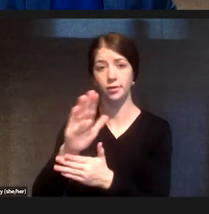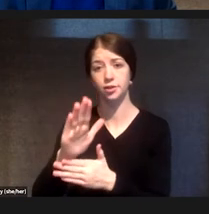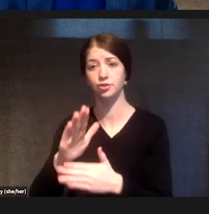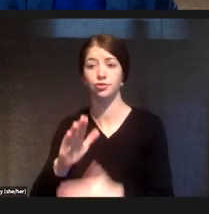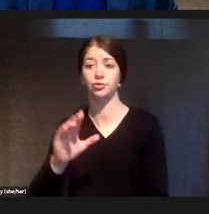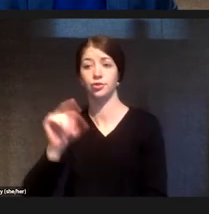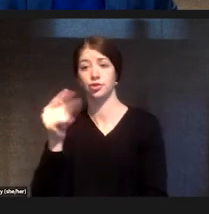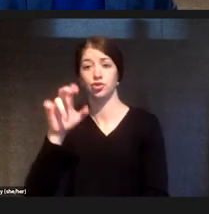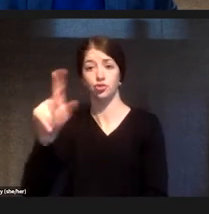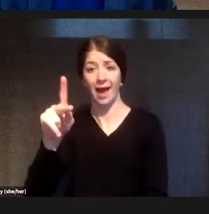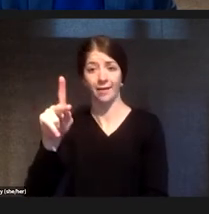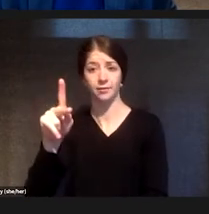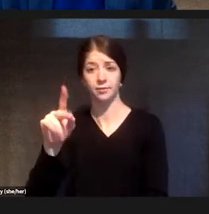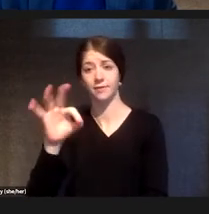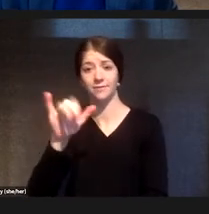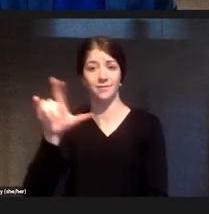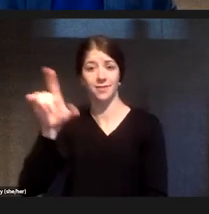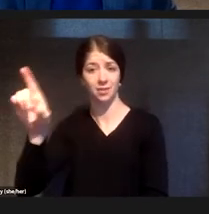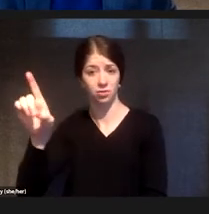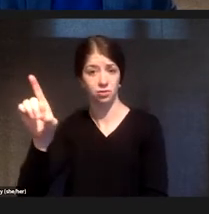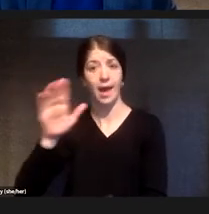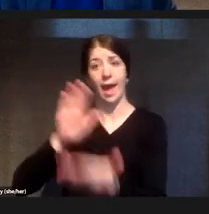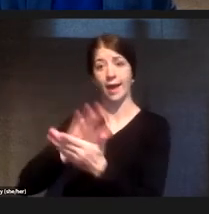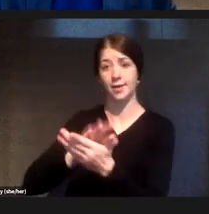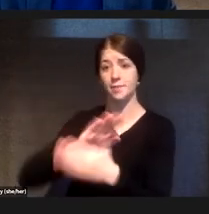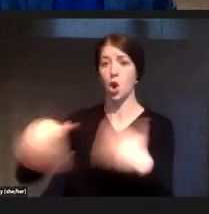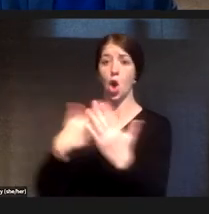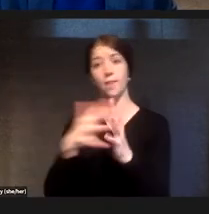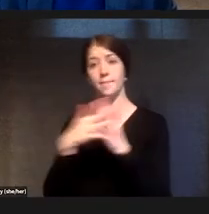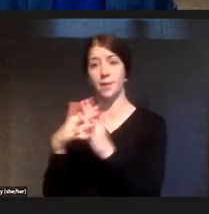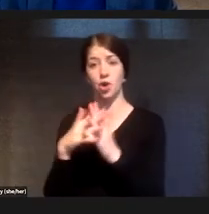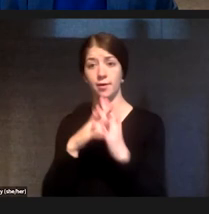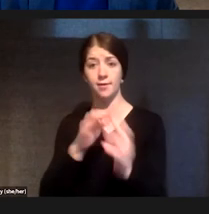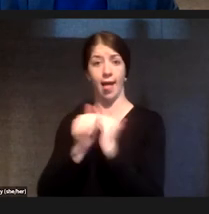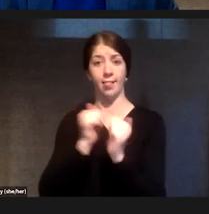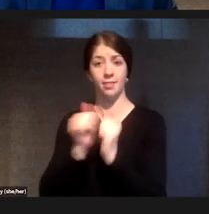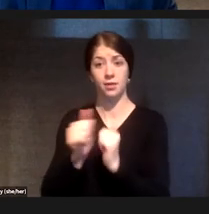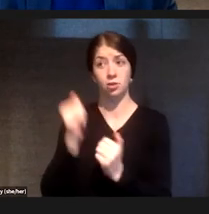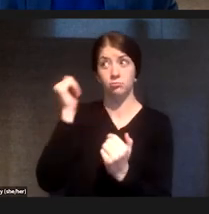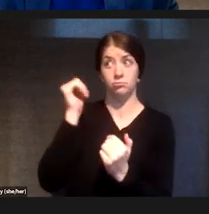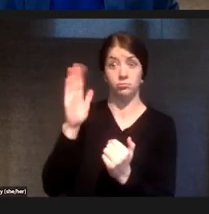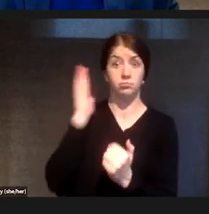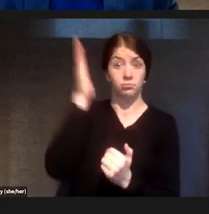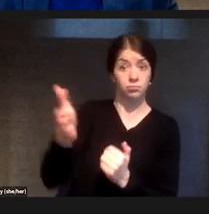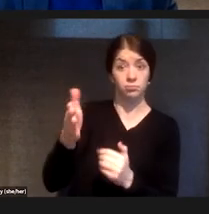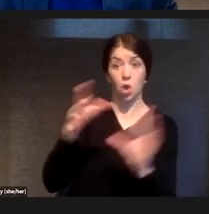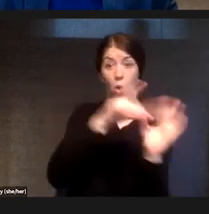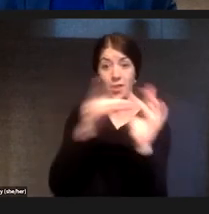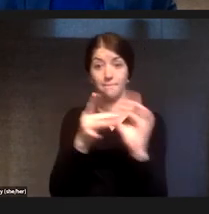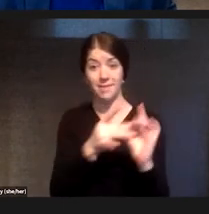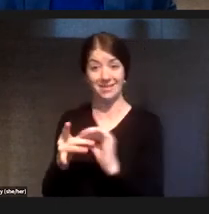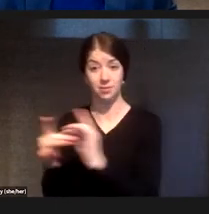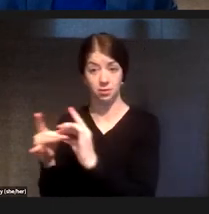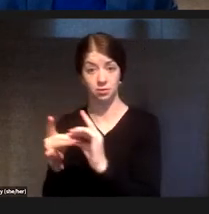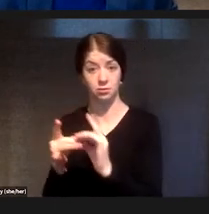after being an academic All-American athlete that was considering taking time to go to the Olympics. I went straight to medical school at the University of Michigan, where